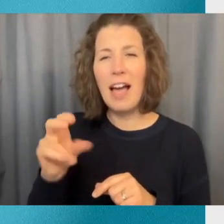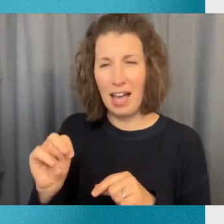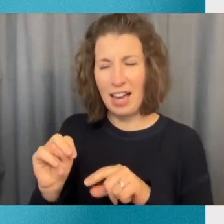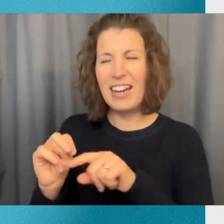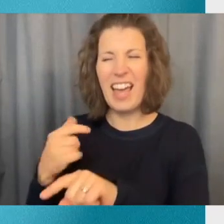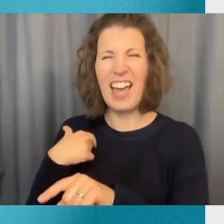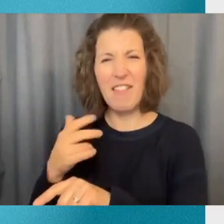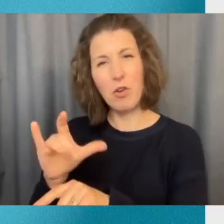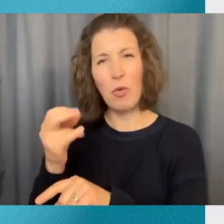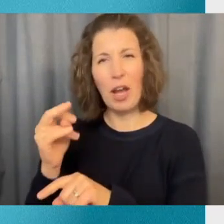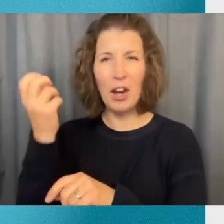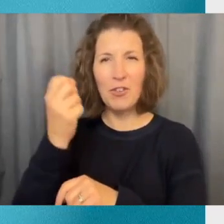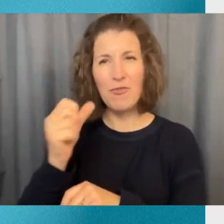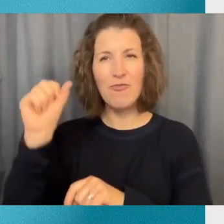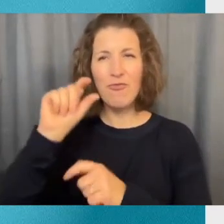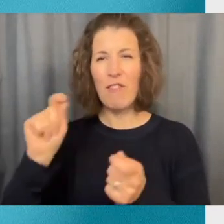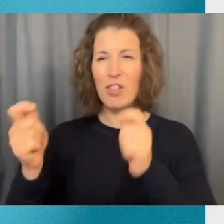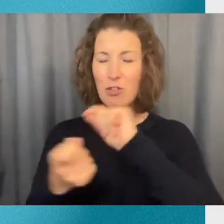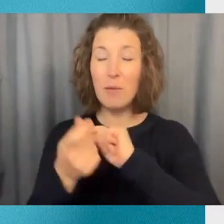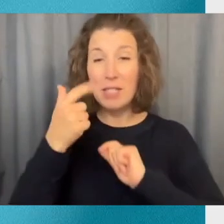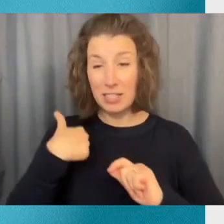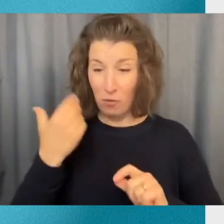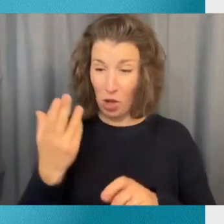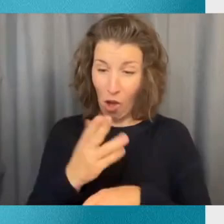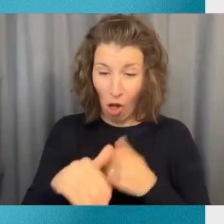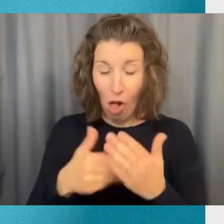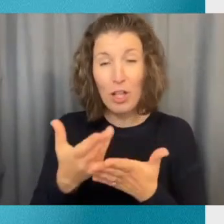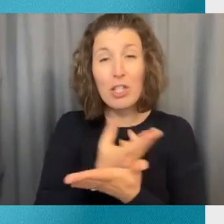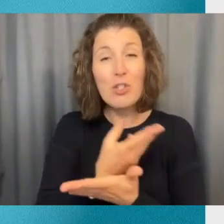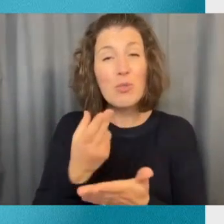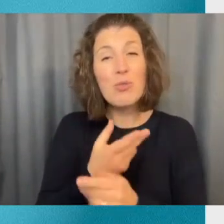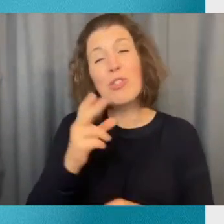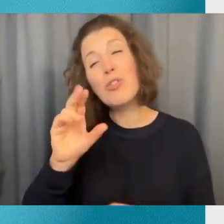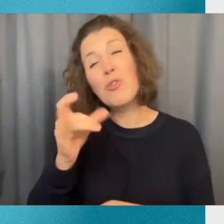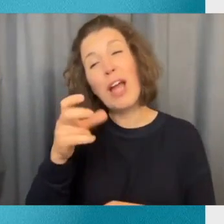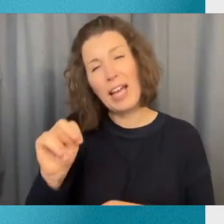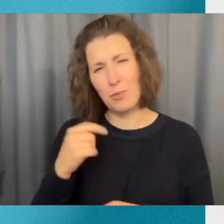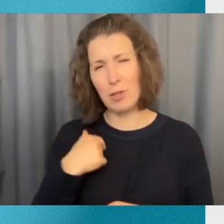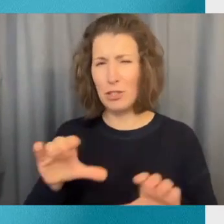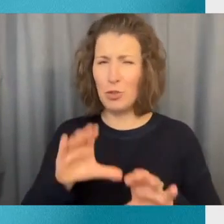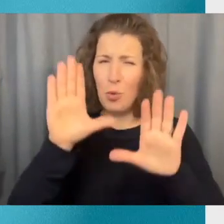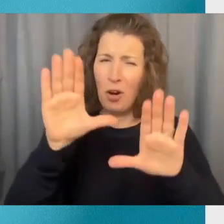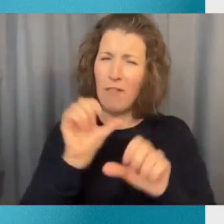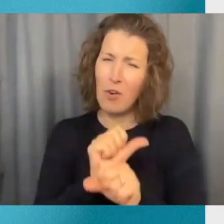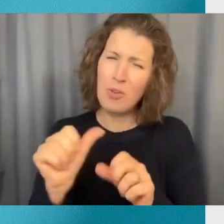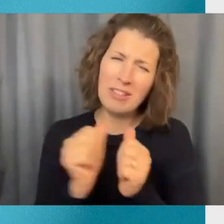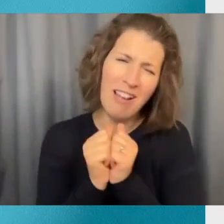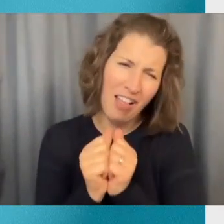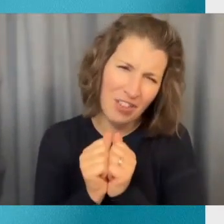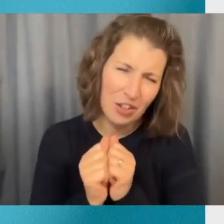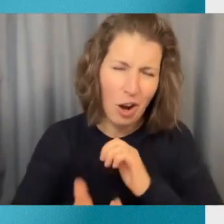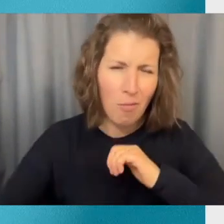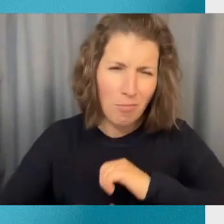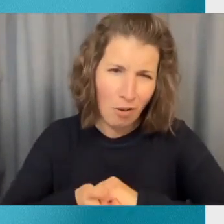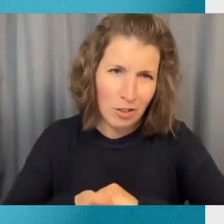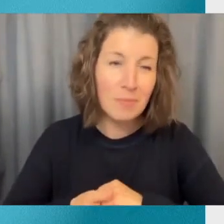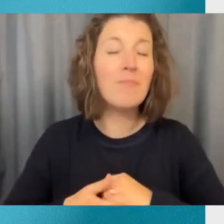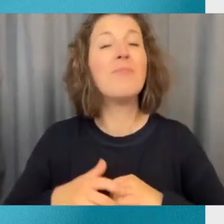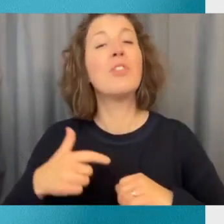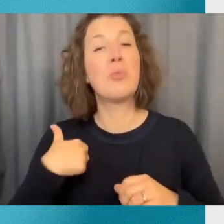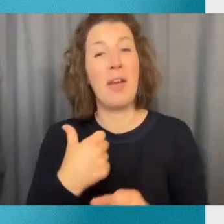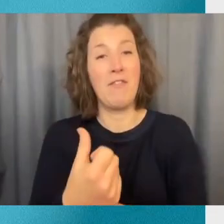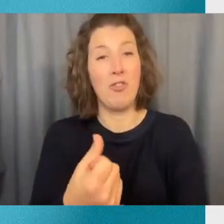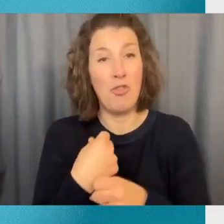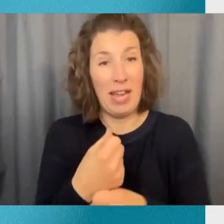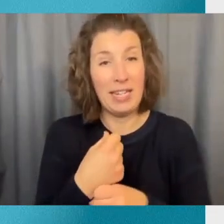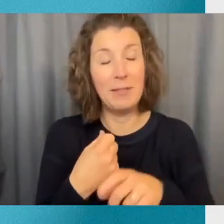all went back to using crayons, we could do some important, wonderful work together. And you'll see examples of that. So I've created,